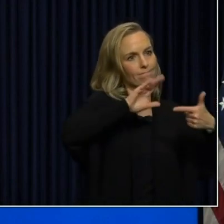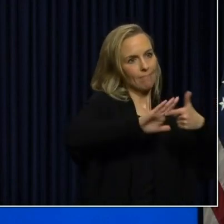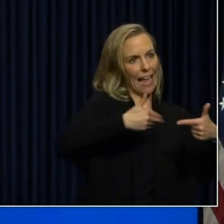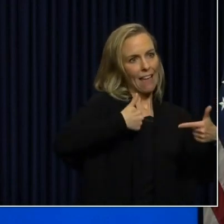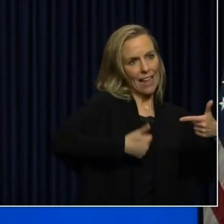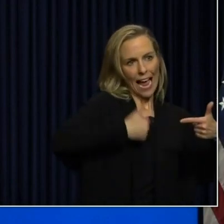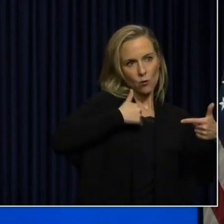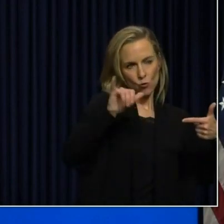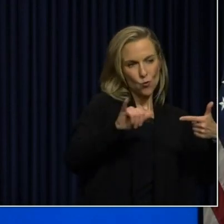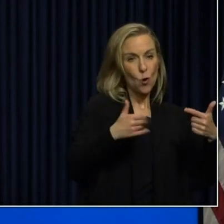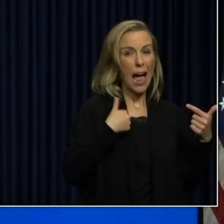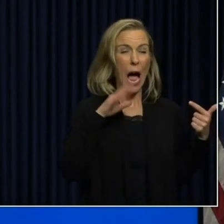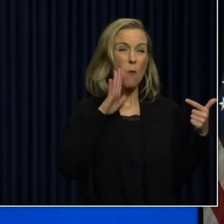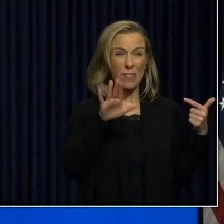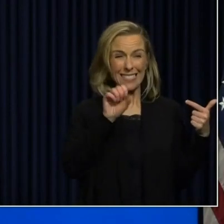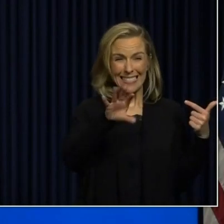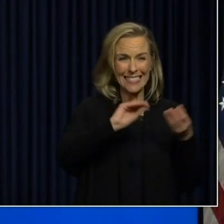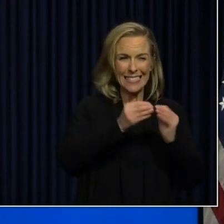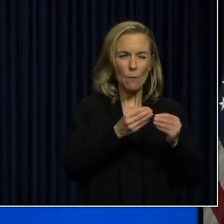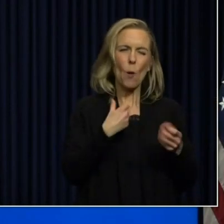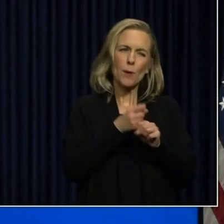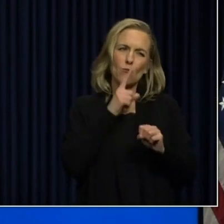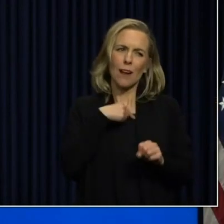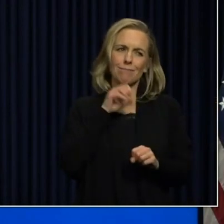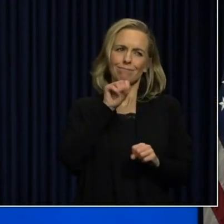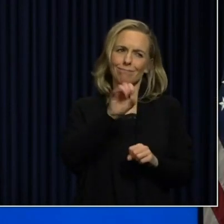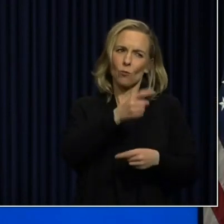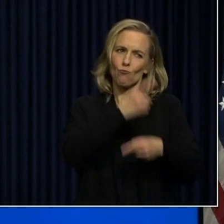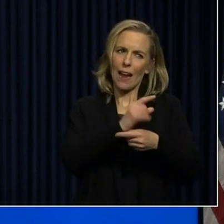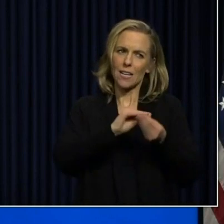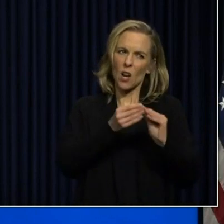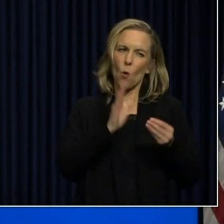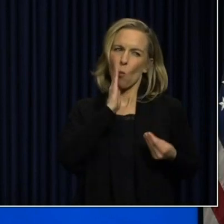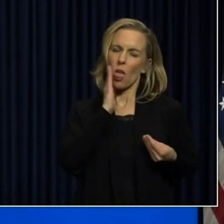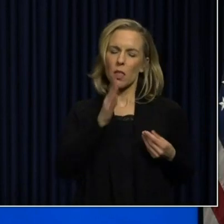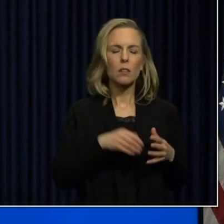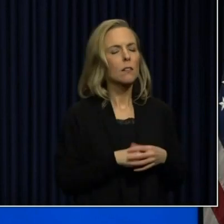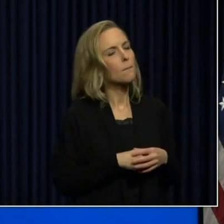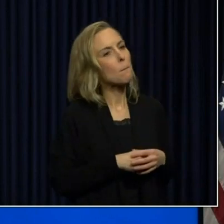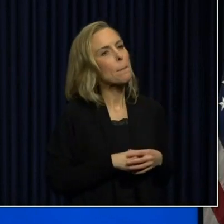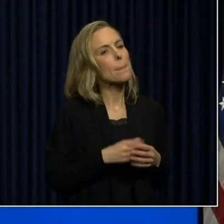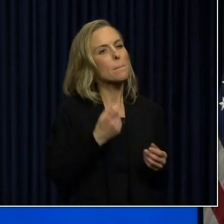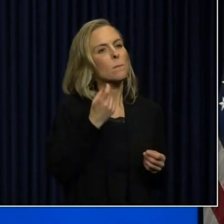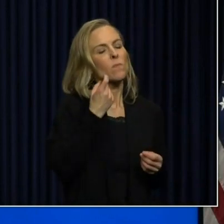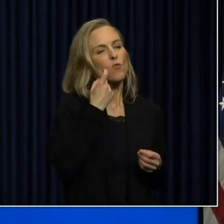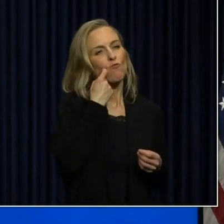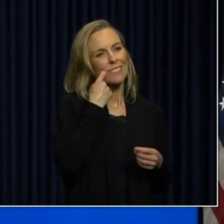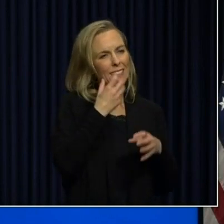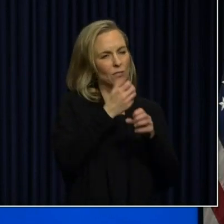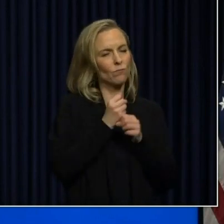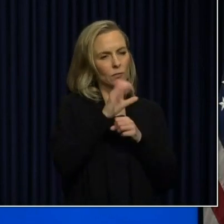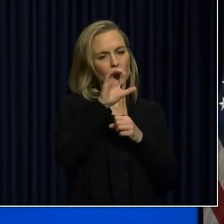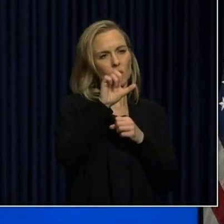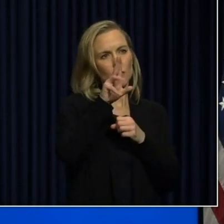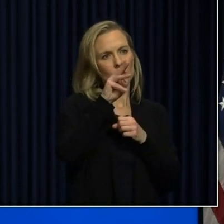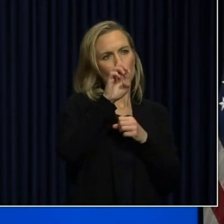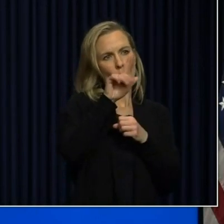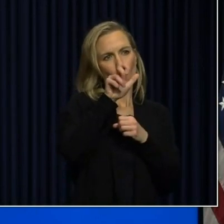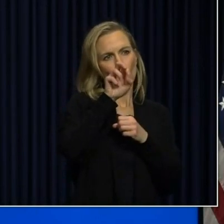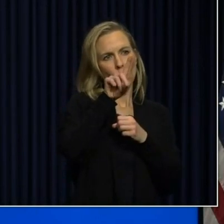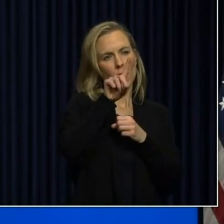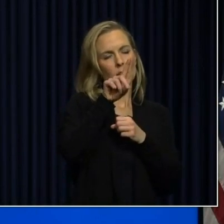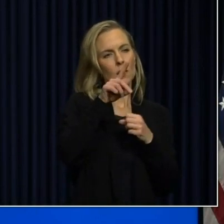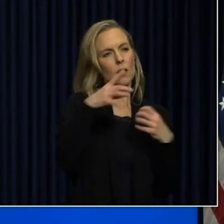you the right number. Let's see. I just received a release from Cumberland Valley District